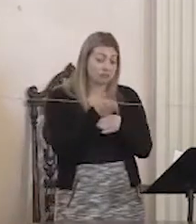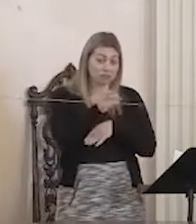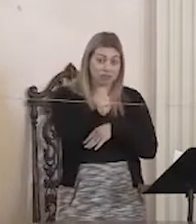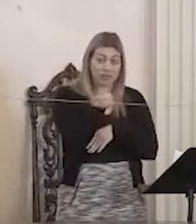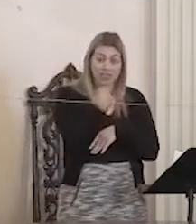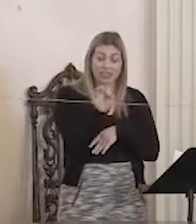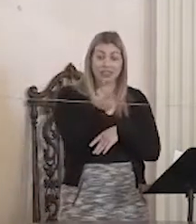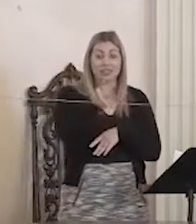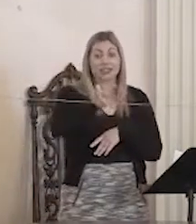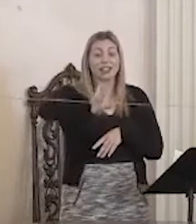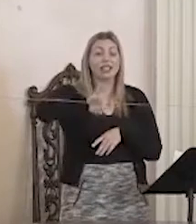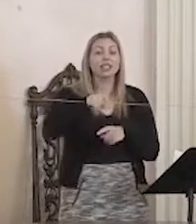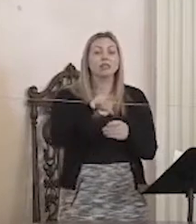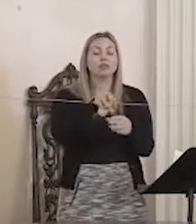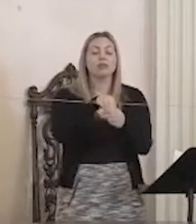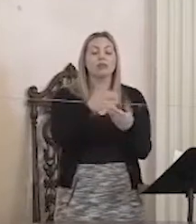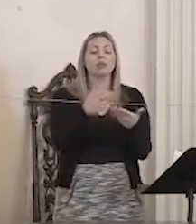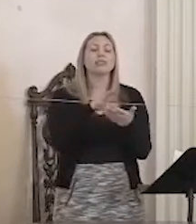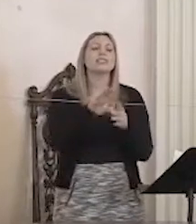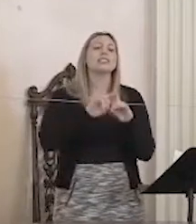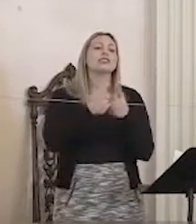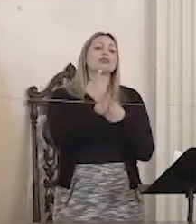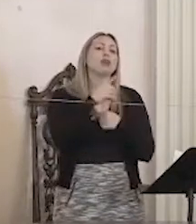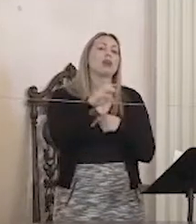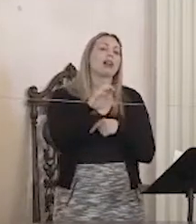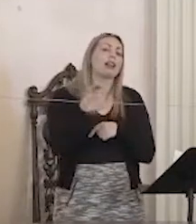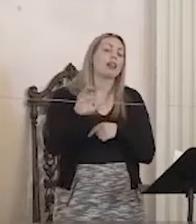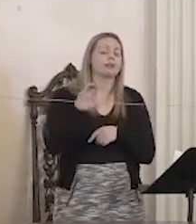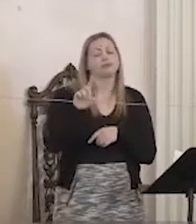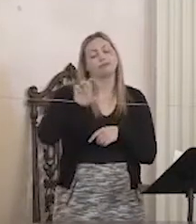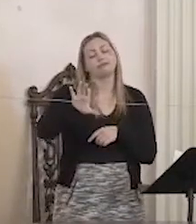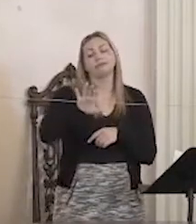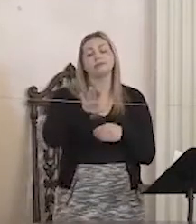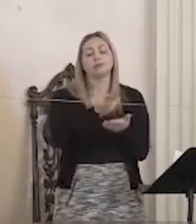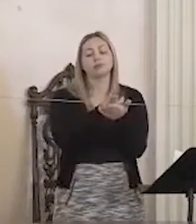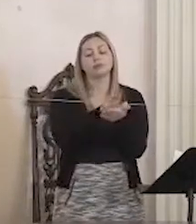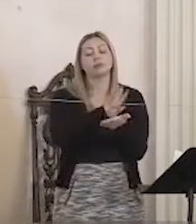on the District of Columbia School Board, much of that time as president.